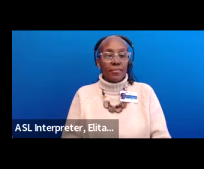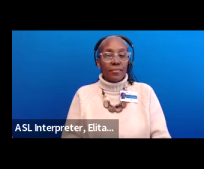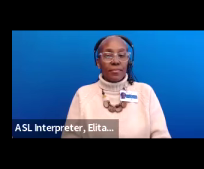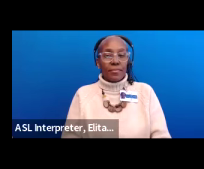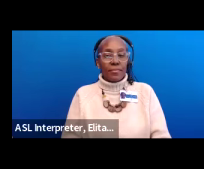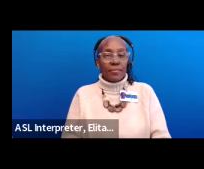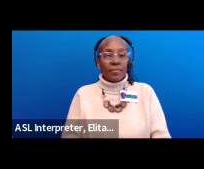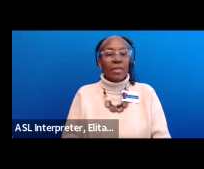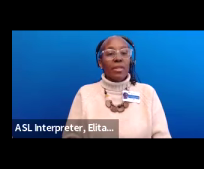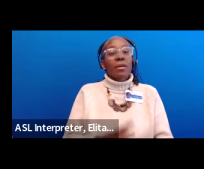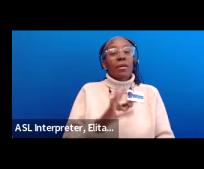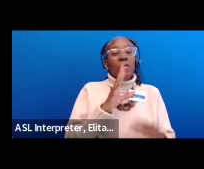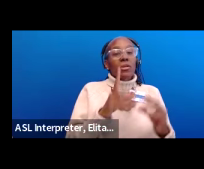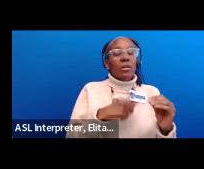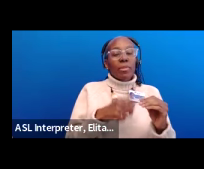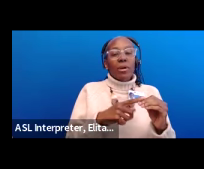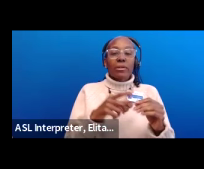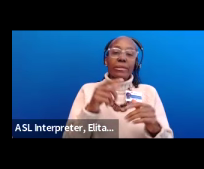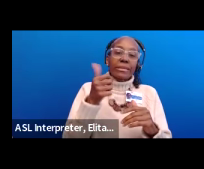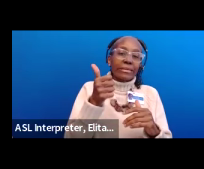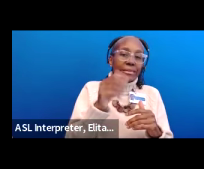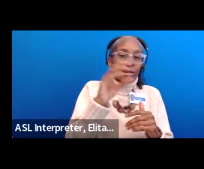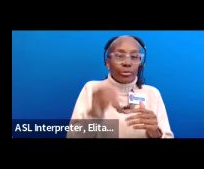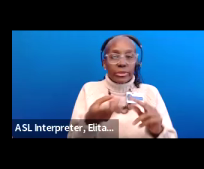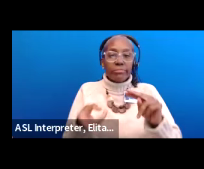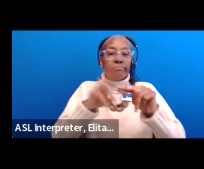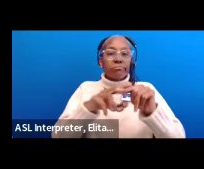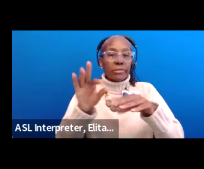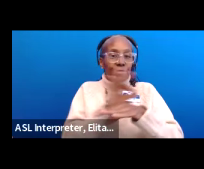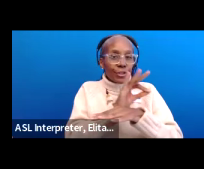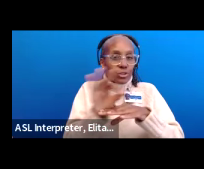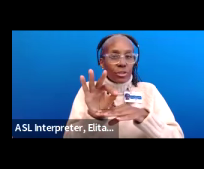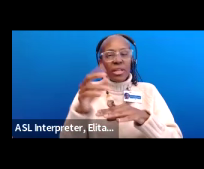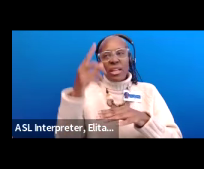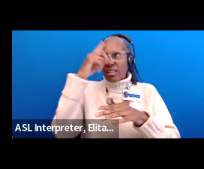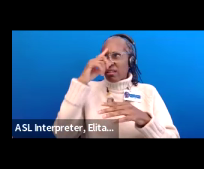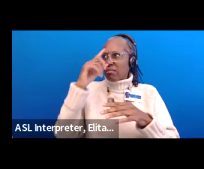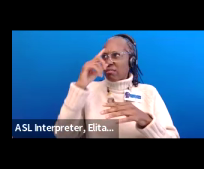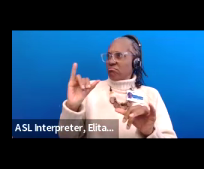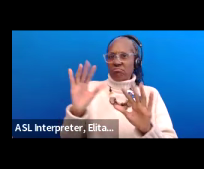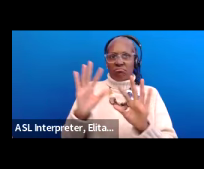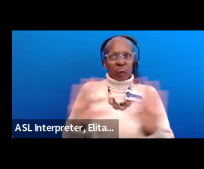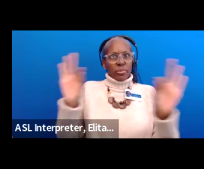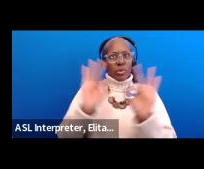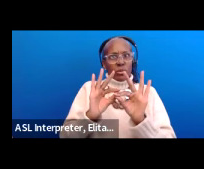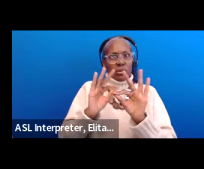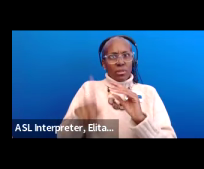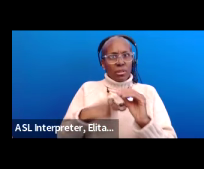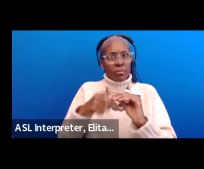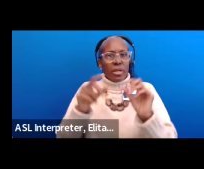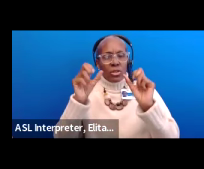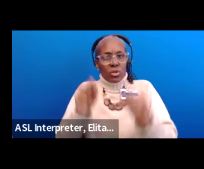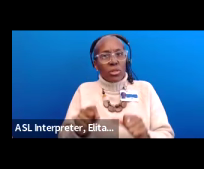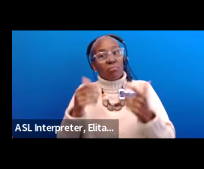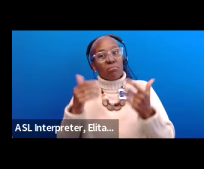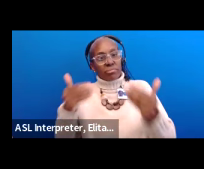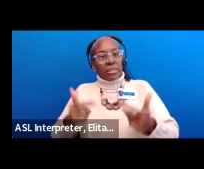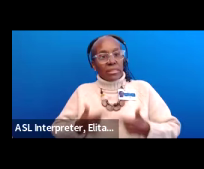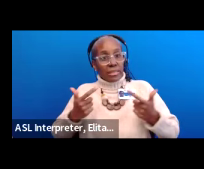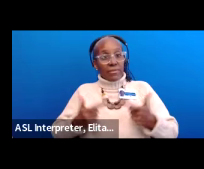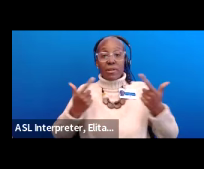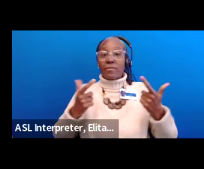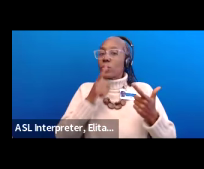When we talk about, 10% more function, we think about how important that is in terms of being able to live a life. What we don't